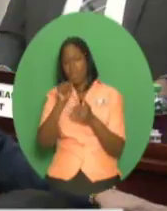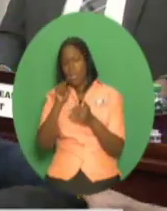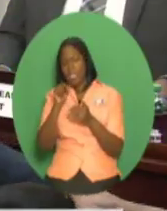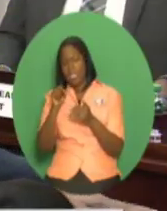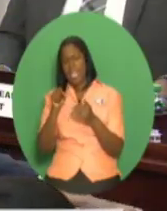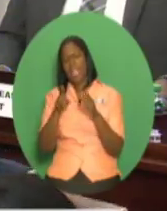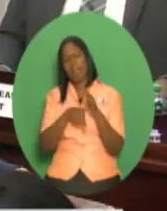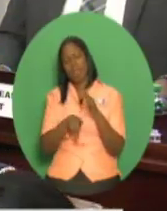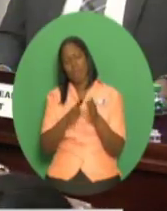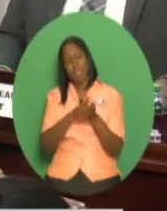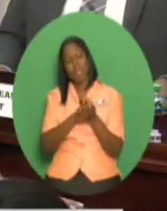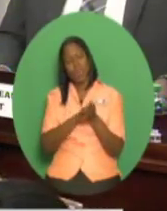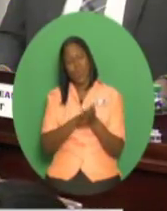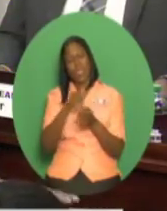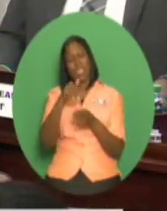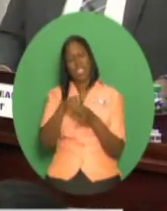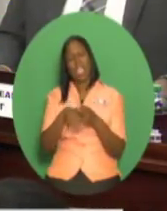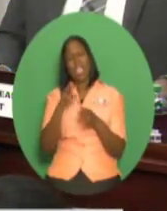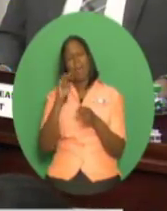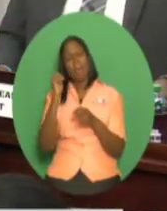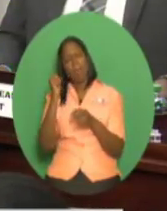area.